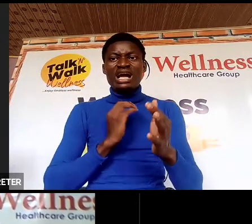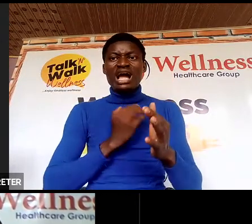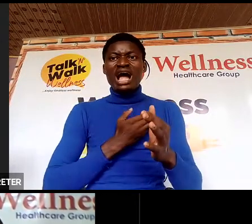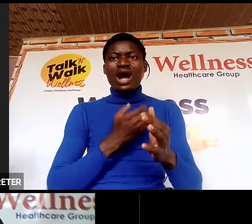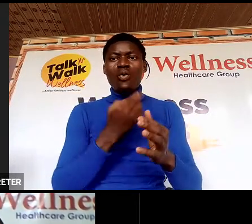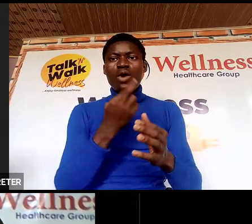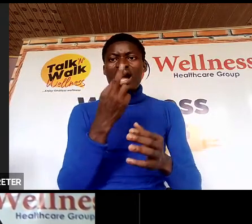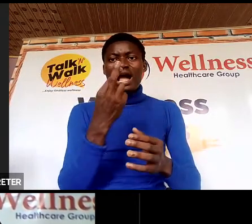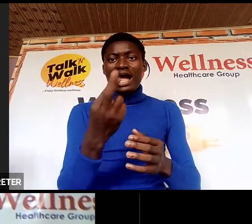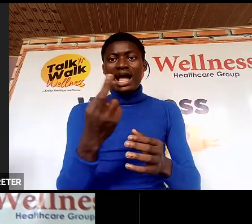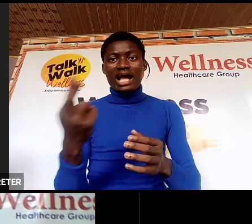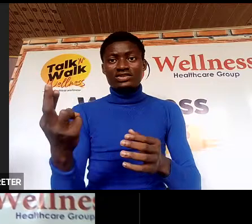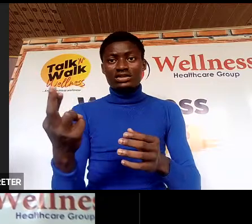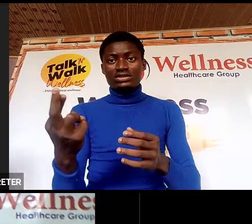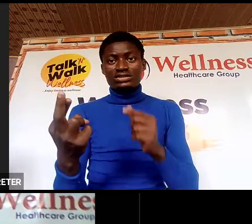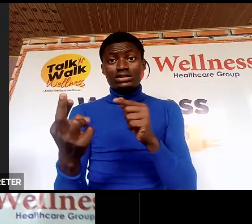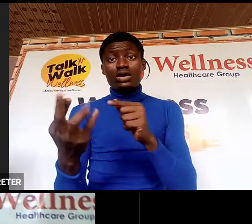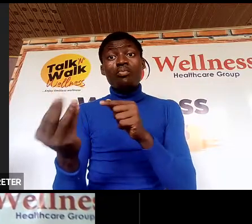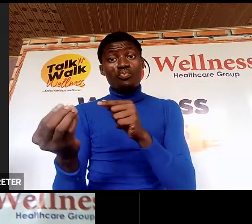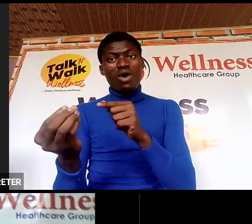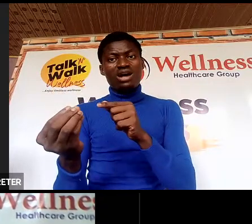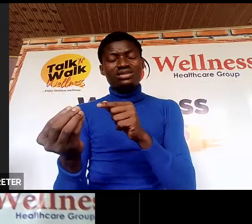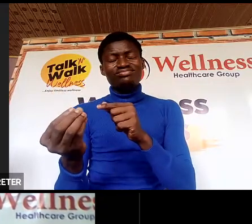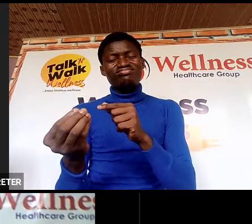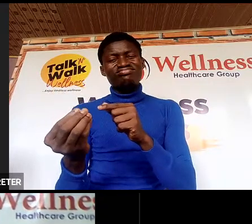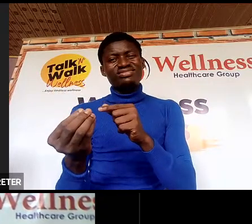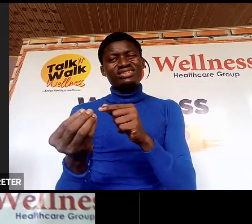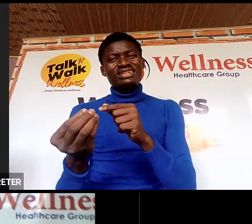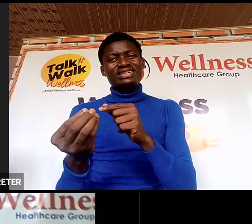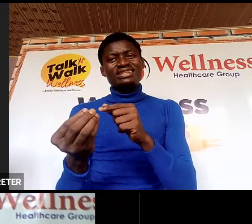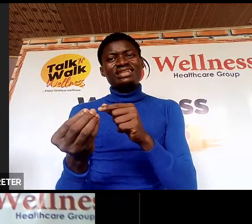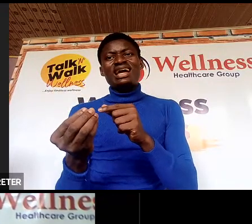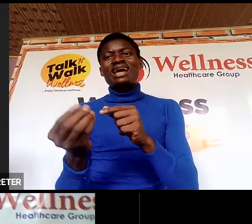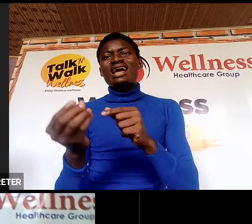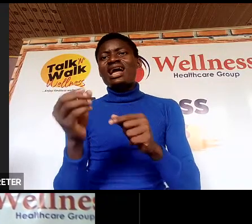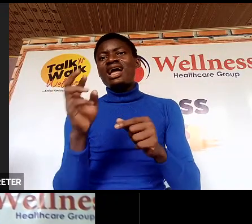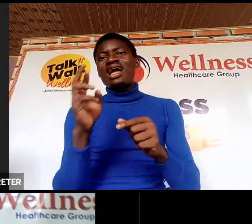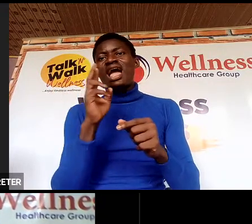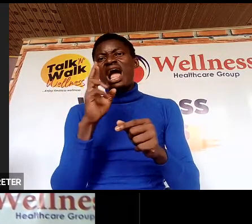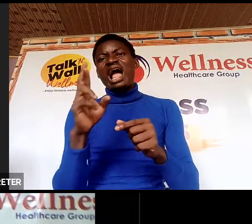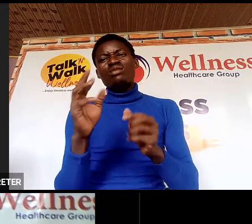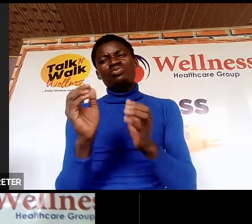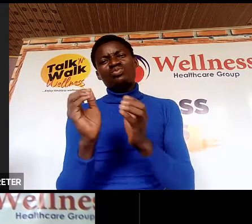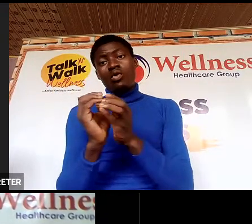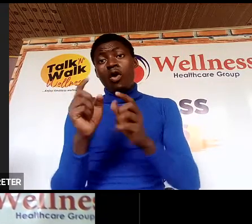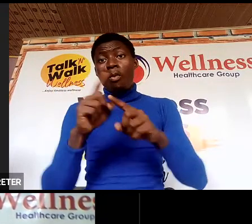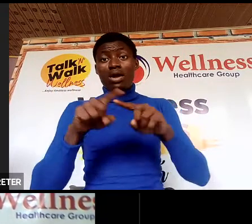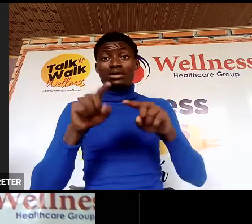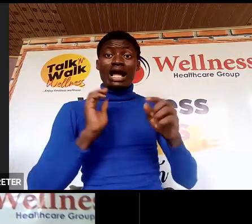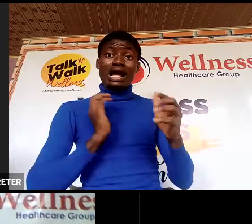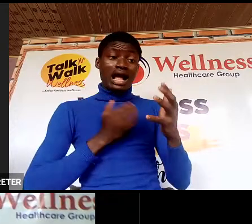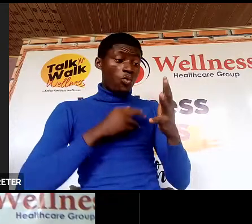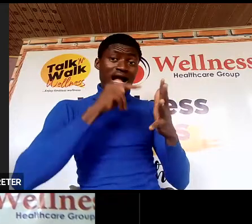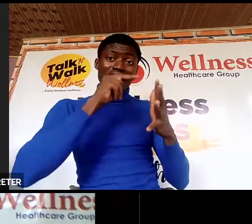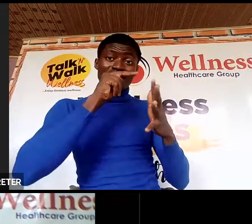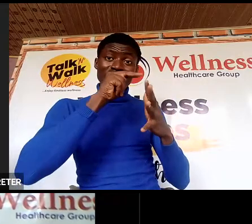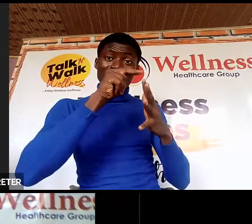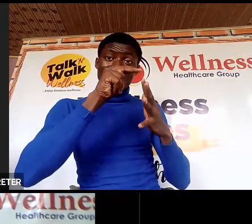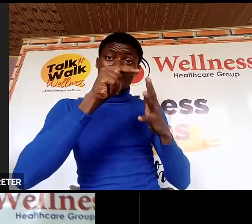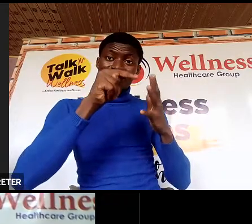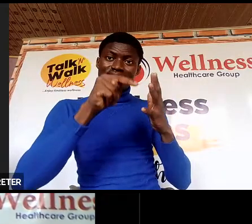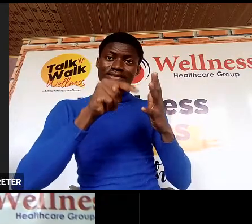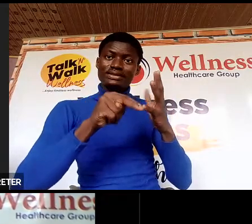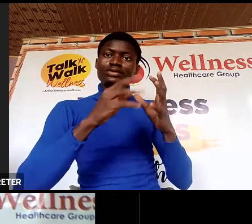not limited, So sometimes after you've done everything possible to save as much as you can, you are still